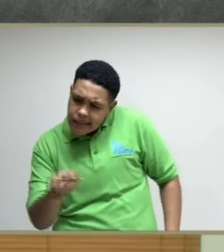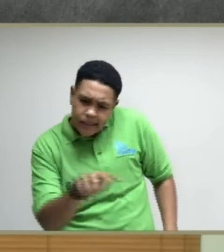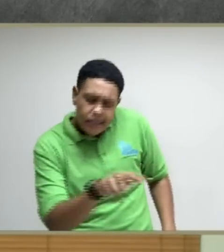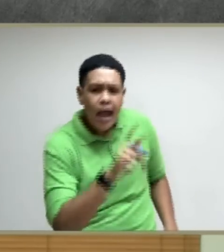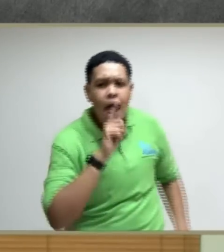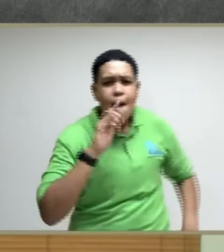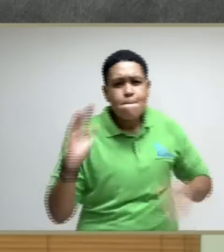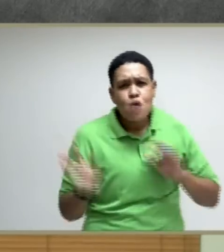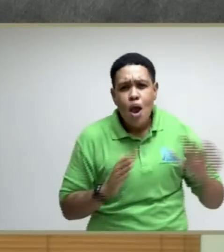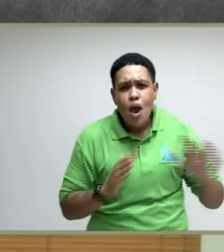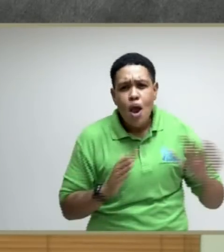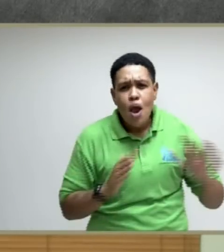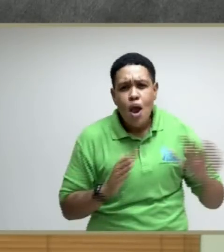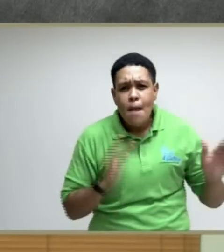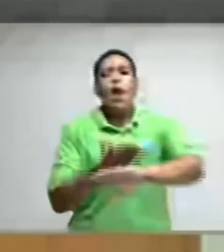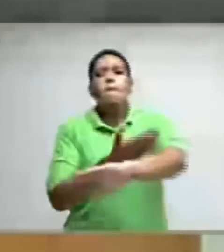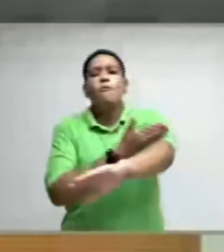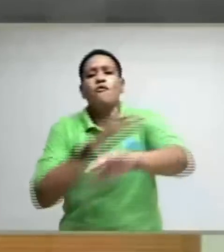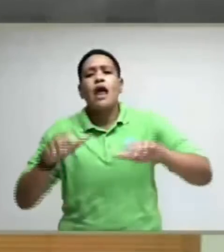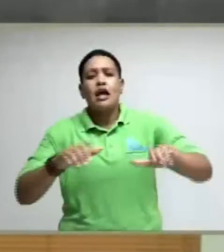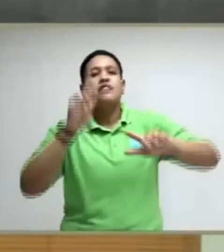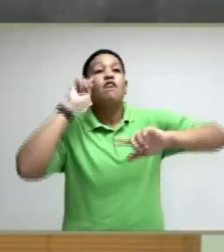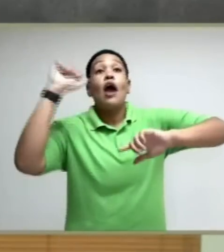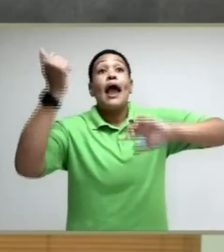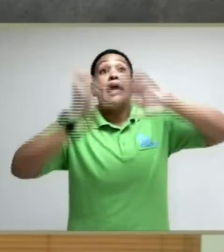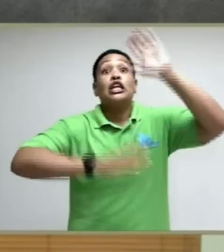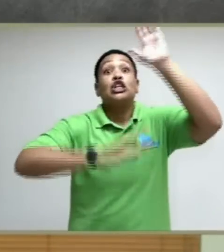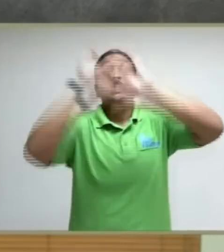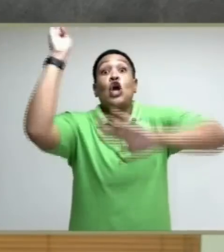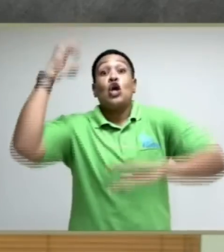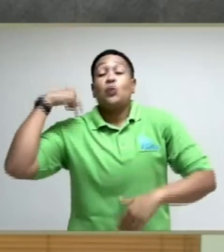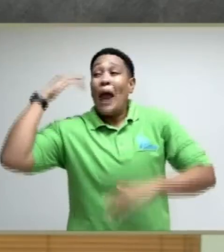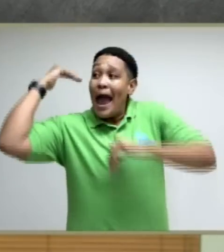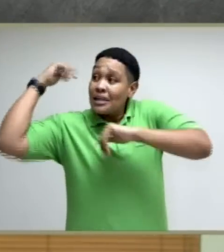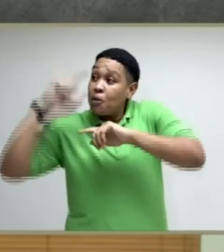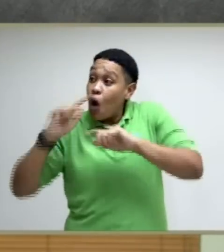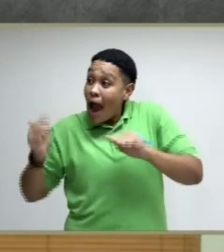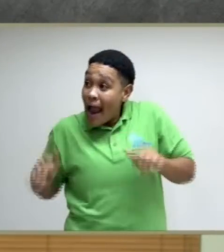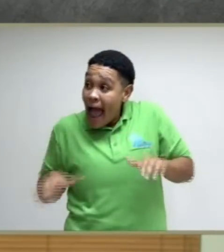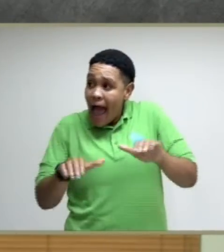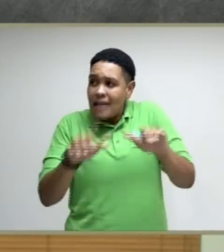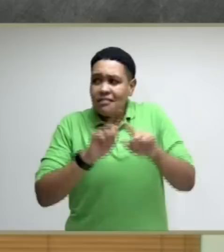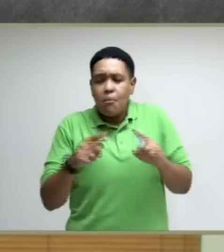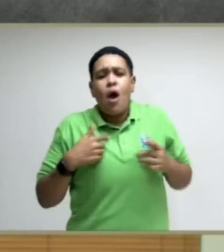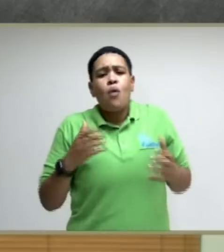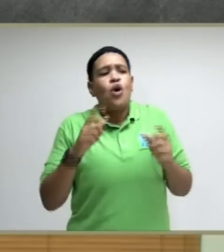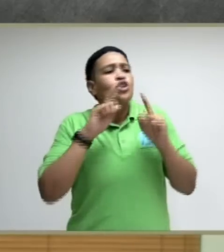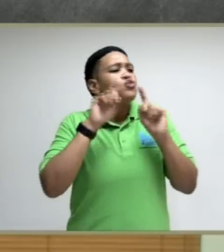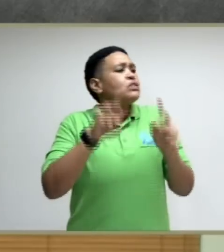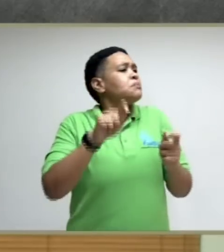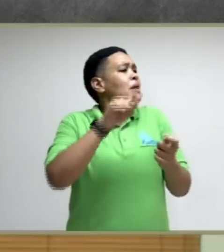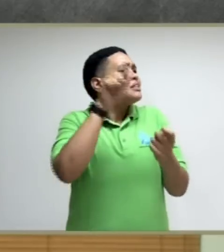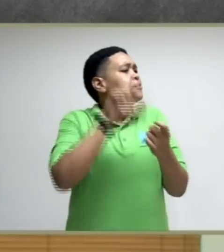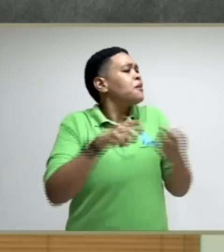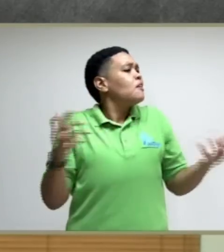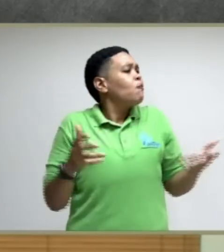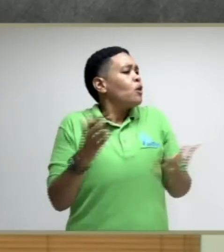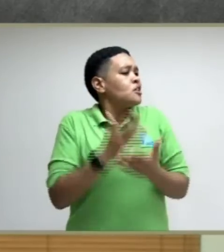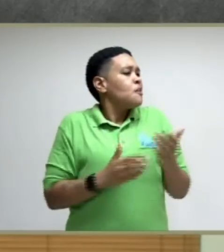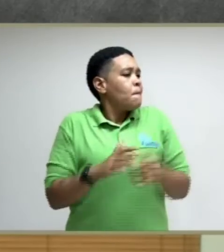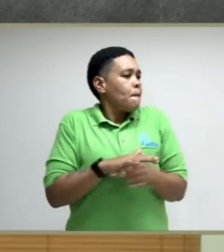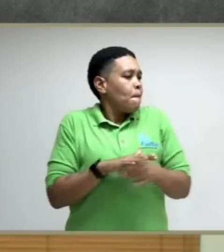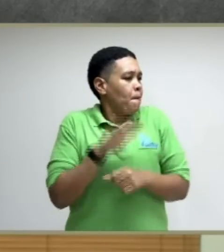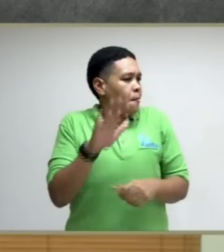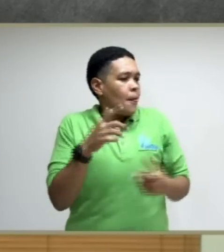the actions for any surge that we're going into or any activities. But I want to respond specifically to some